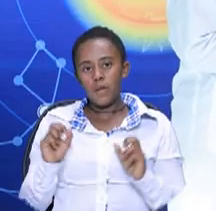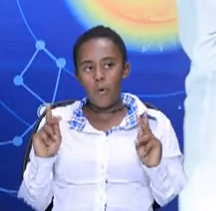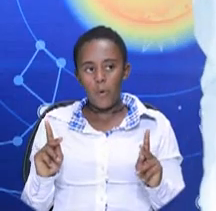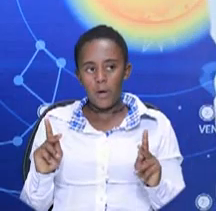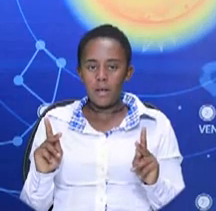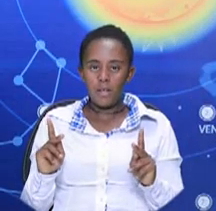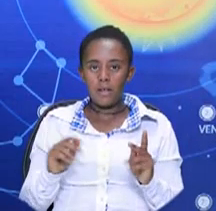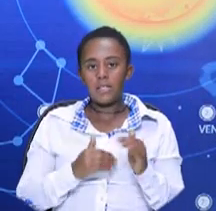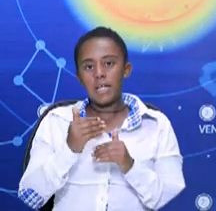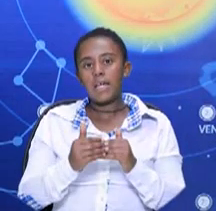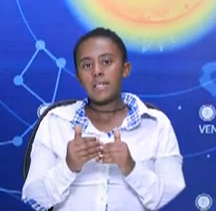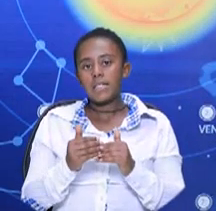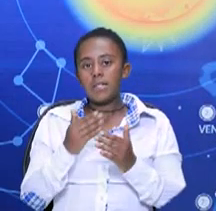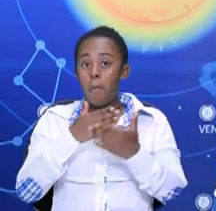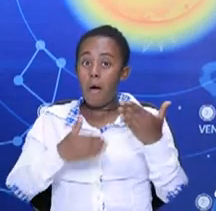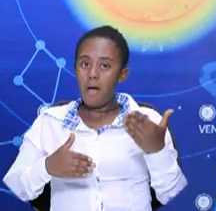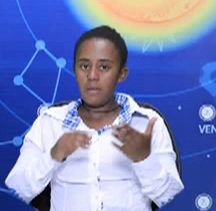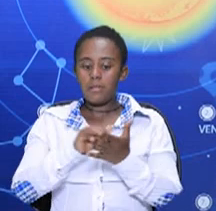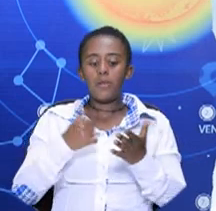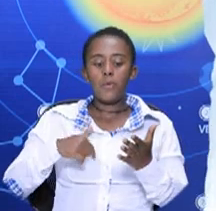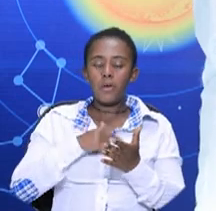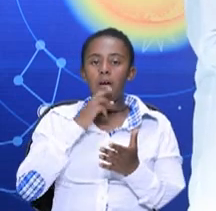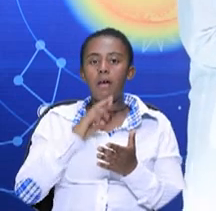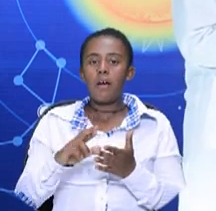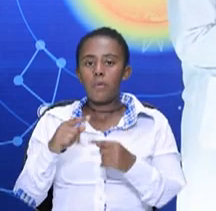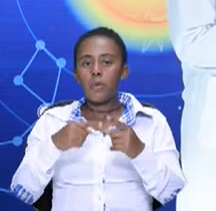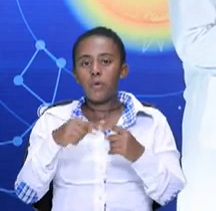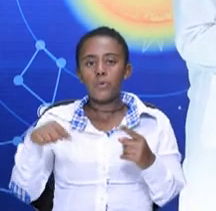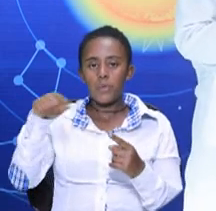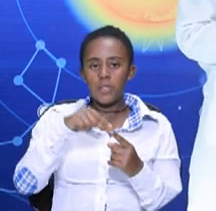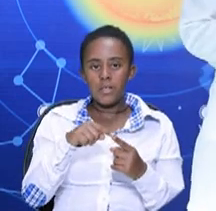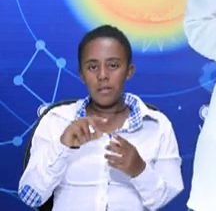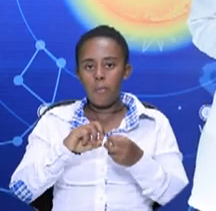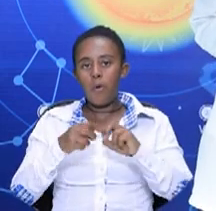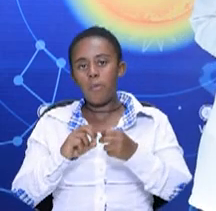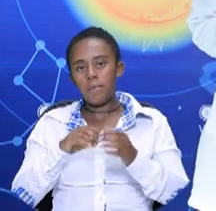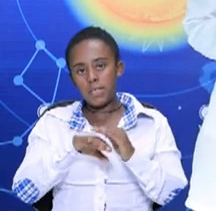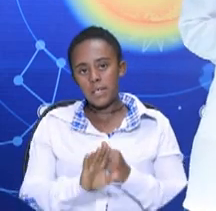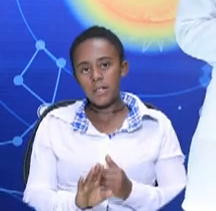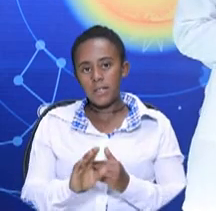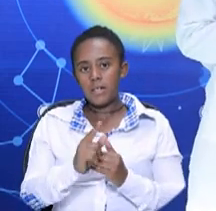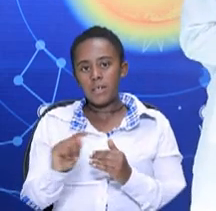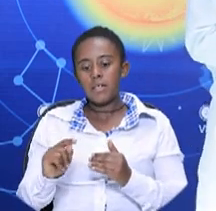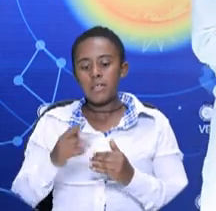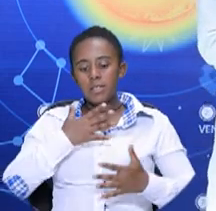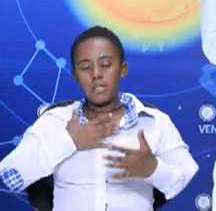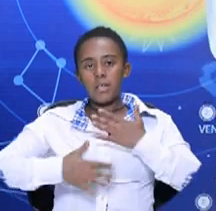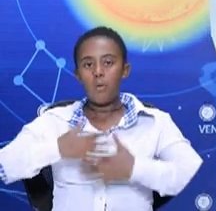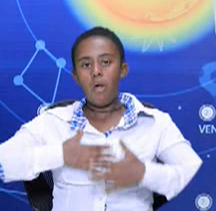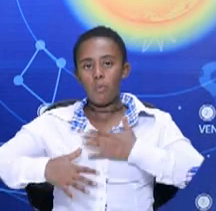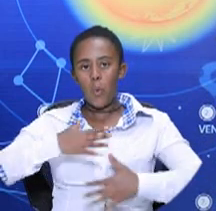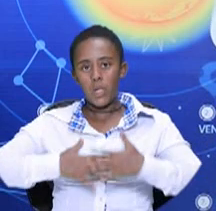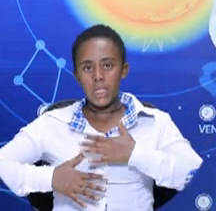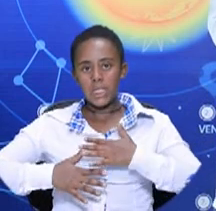Okay, the next part that we are going to see is problems in circulatory system,